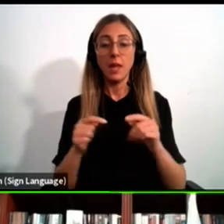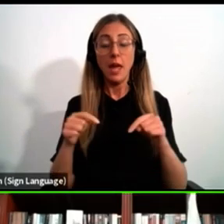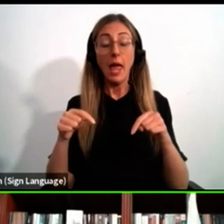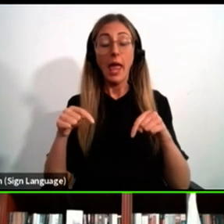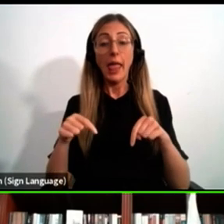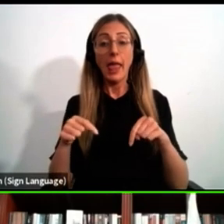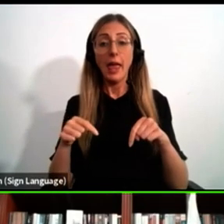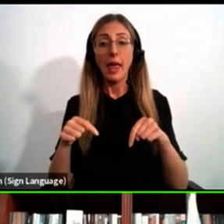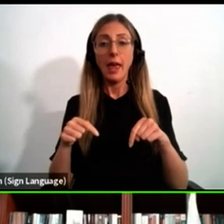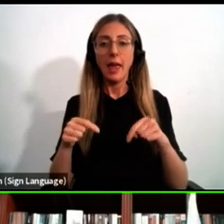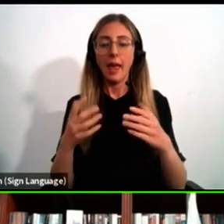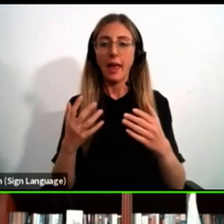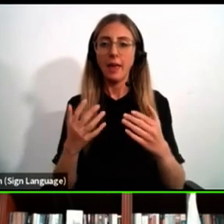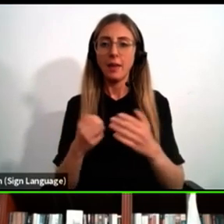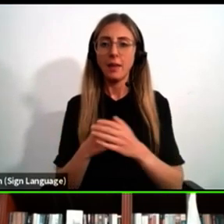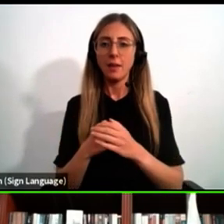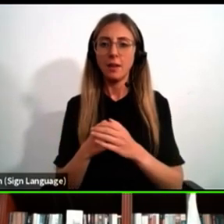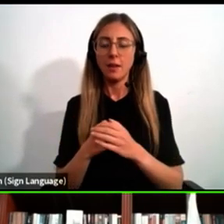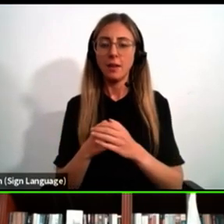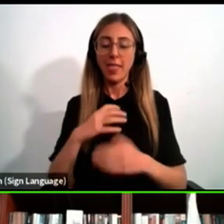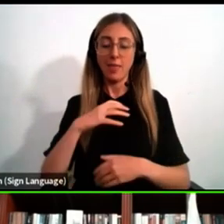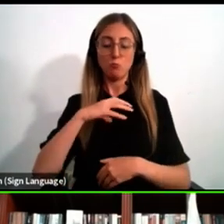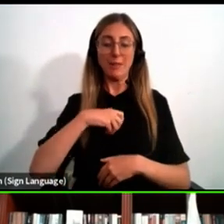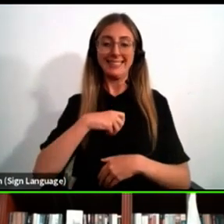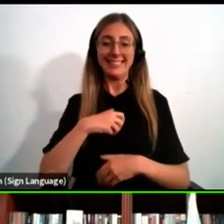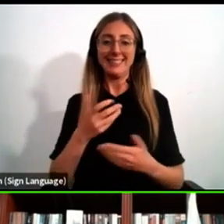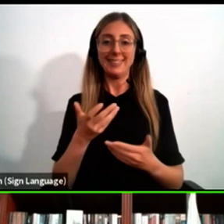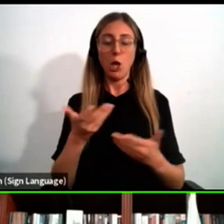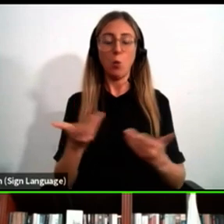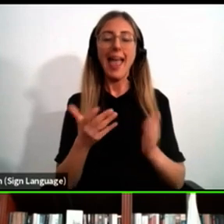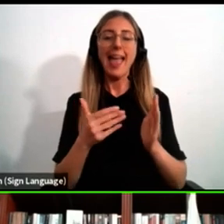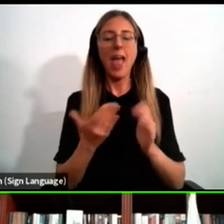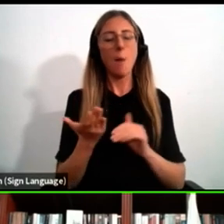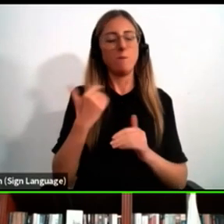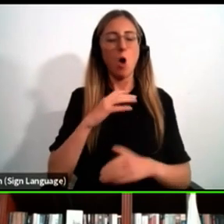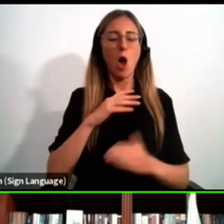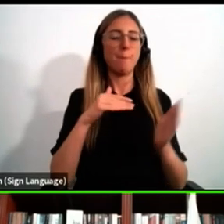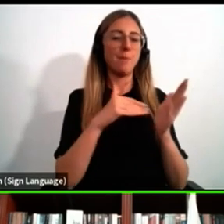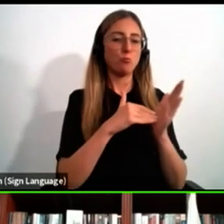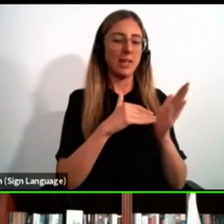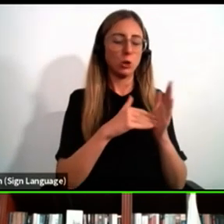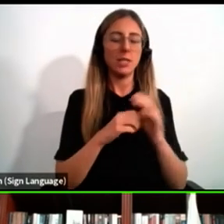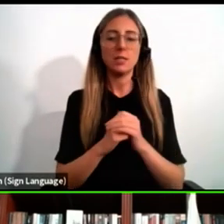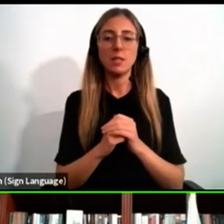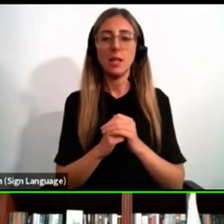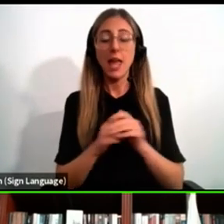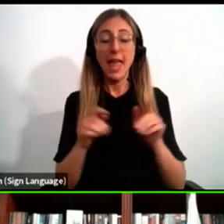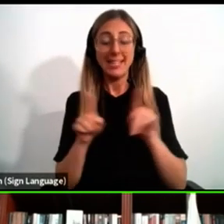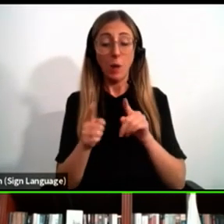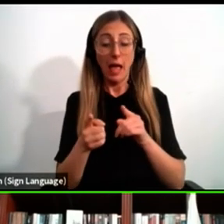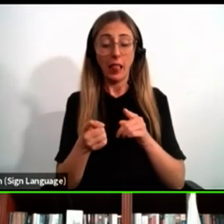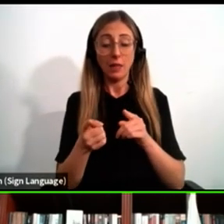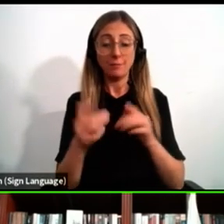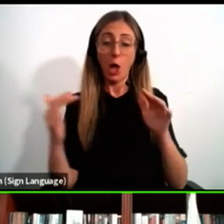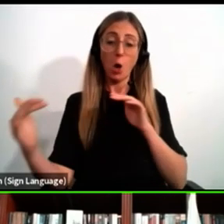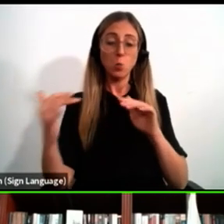Ameenah Gurib-Fakim, former President of the Republic of Mauritius, a world-renowned scientist,